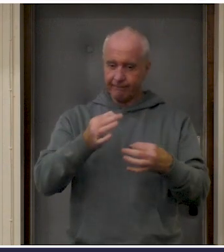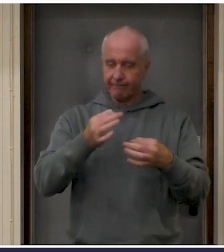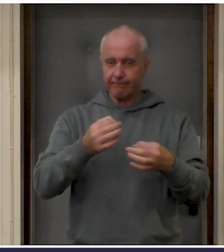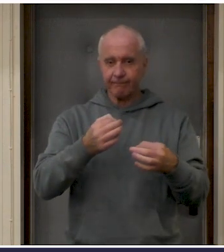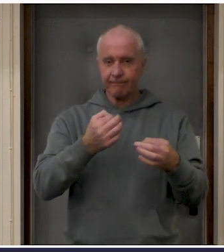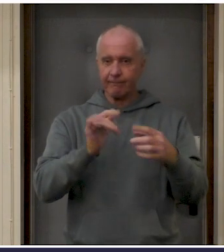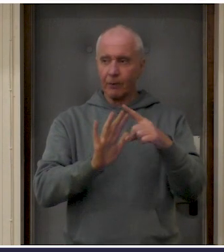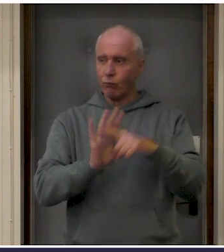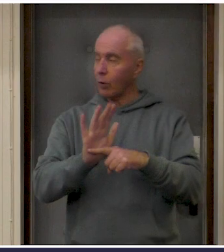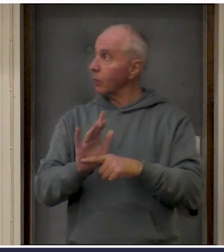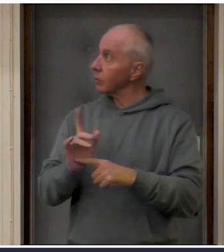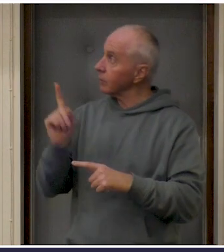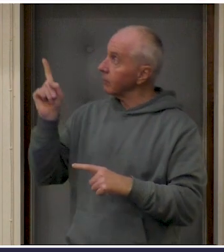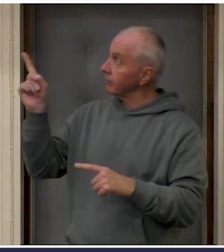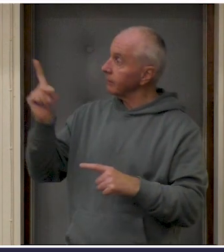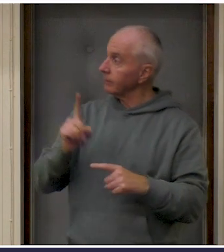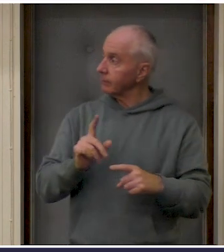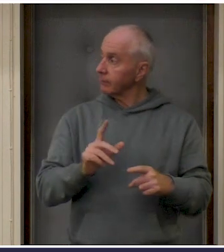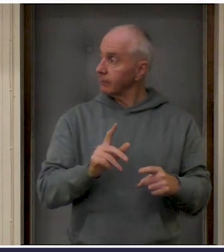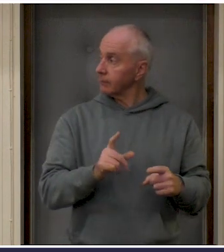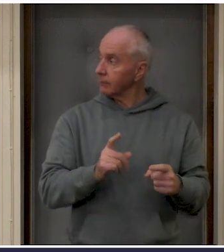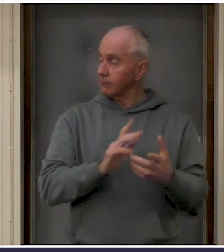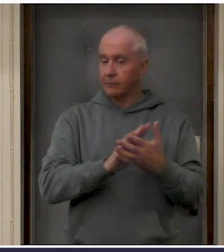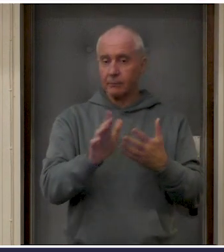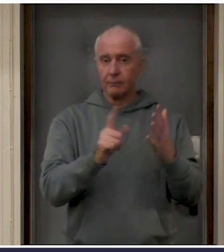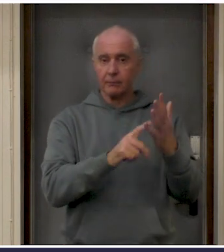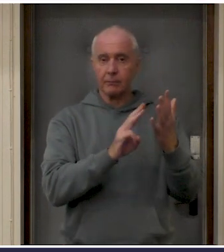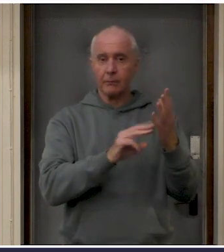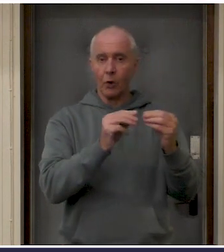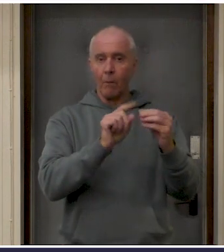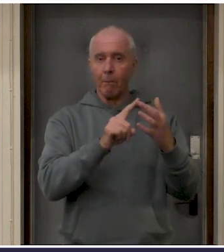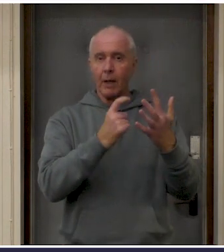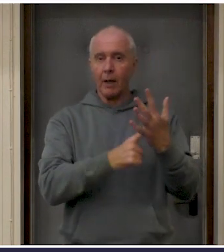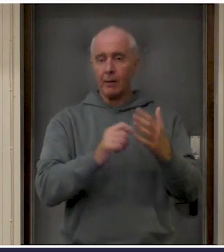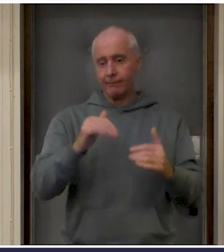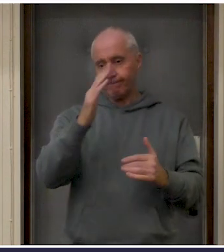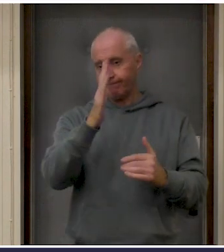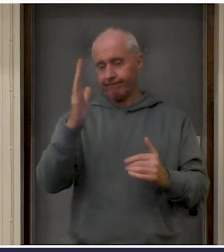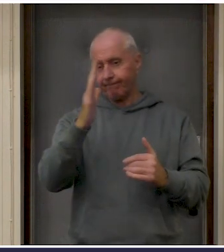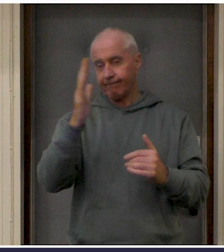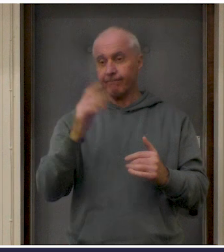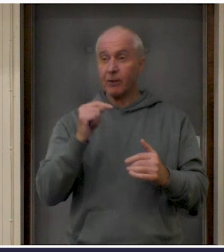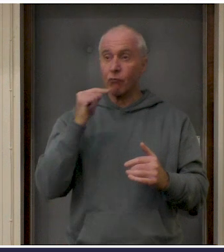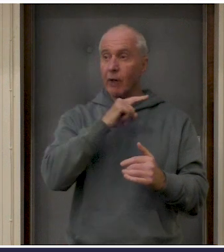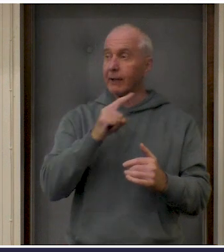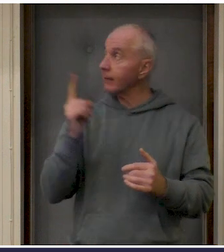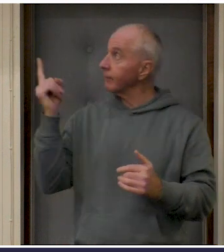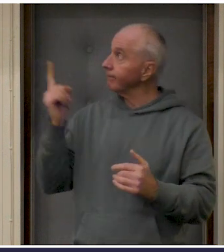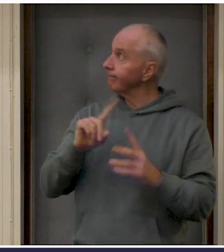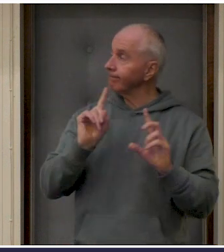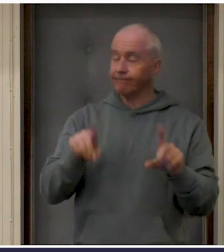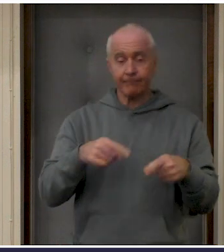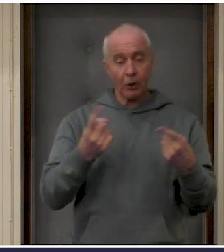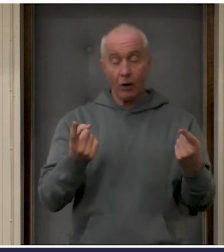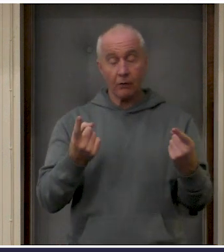that industrial land around the Humber industrial cluster, there are some places in red where it would be a no-go,